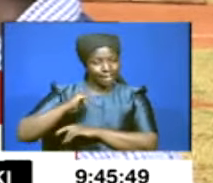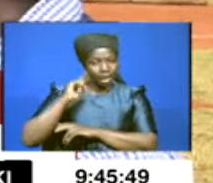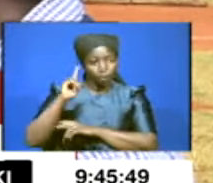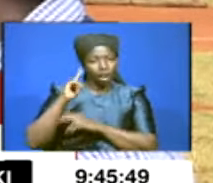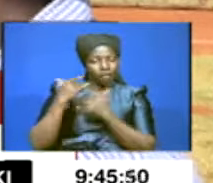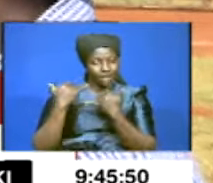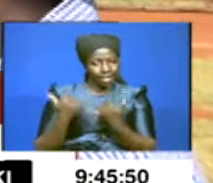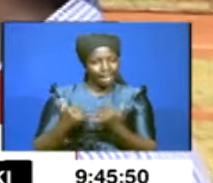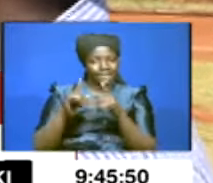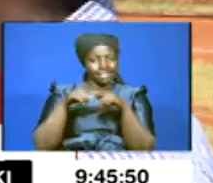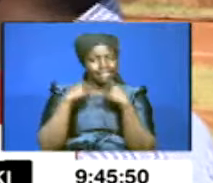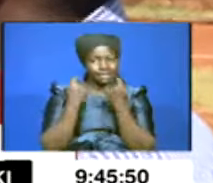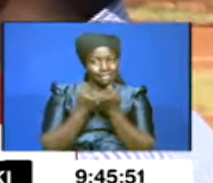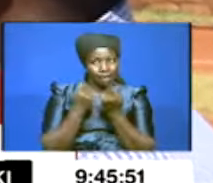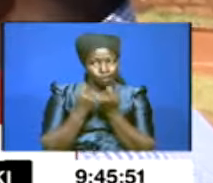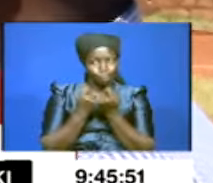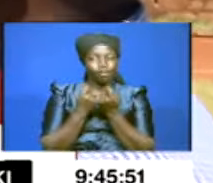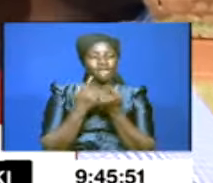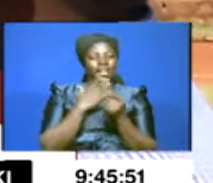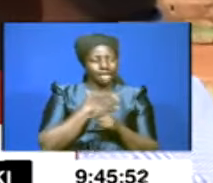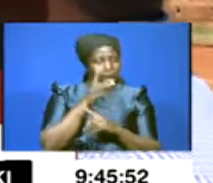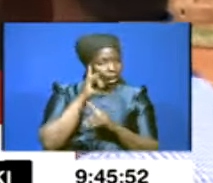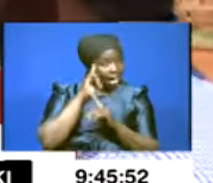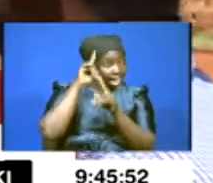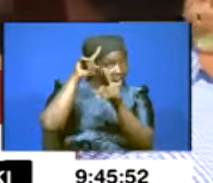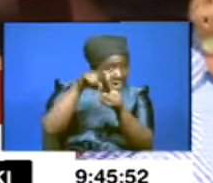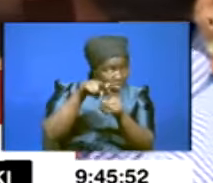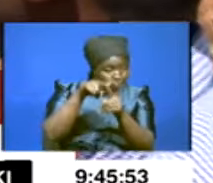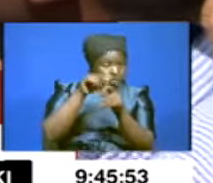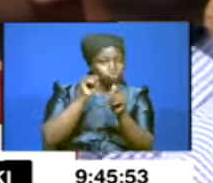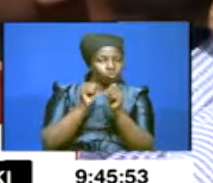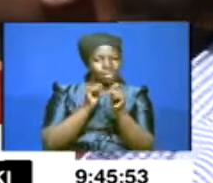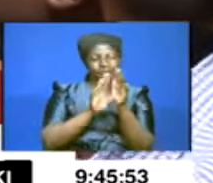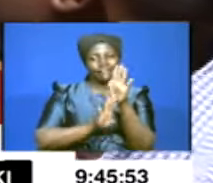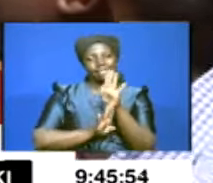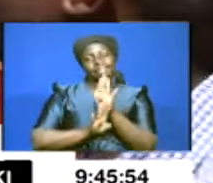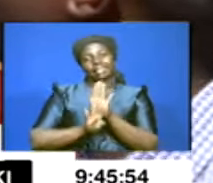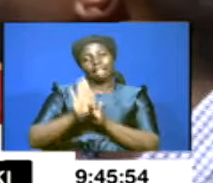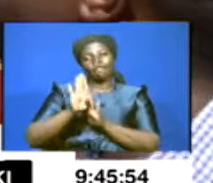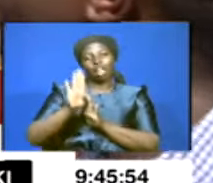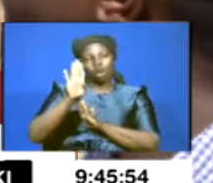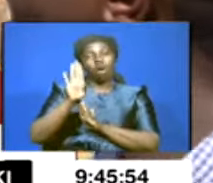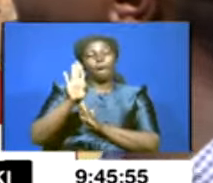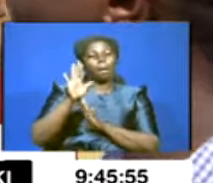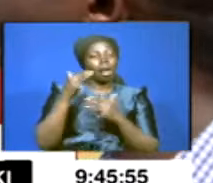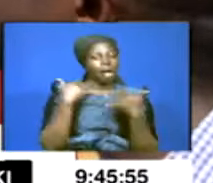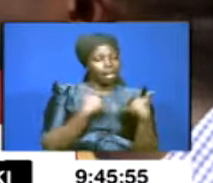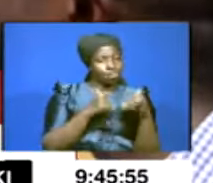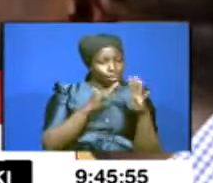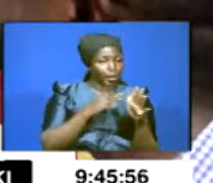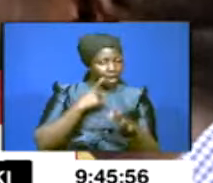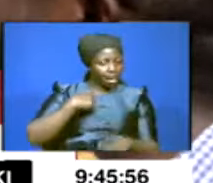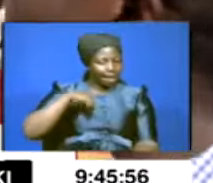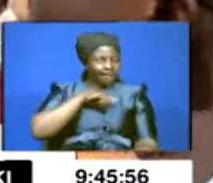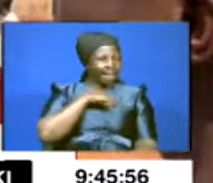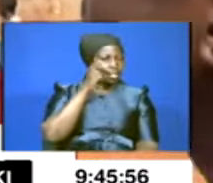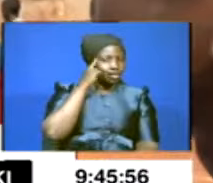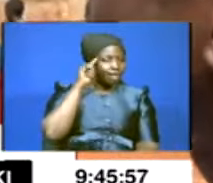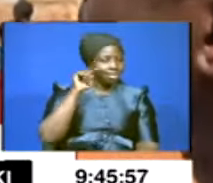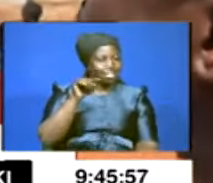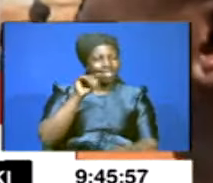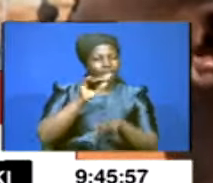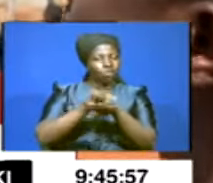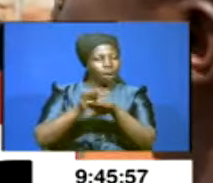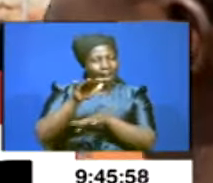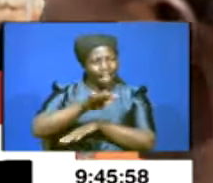around, and our main aim is to develop the players. And we thought this is a good platform for